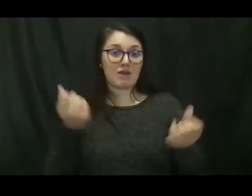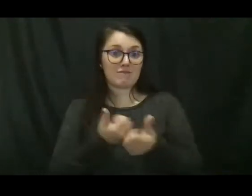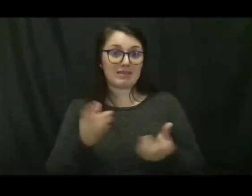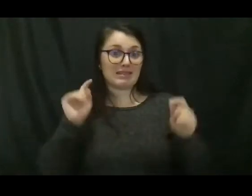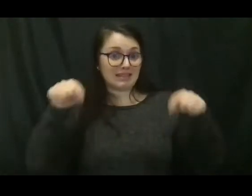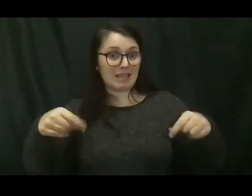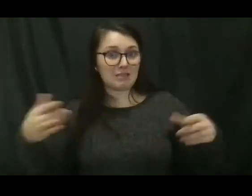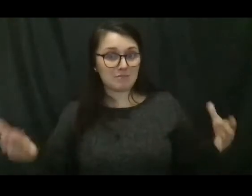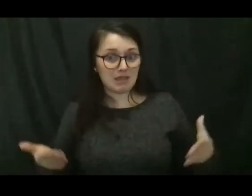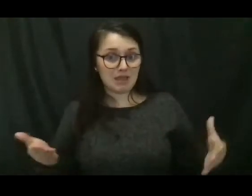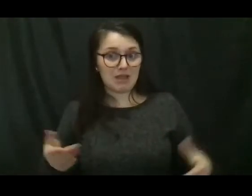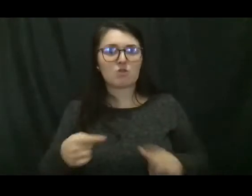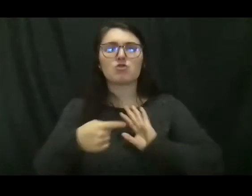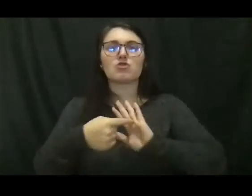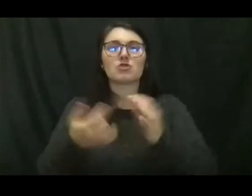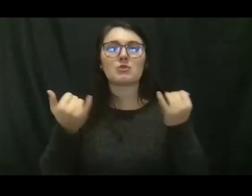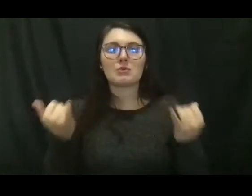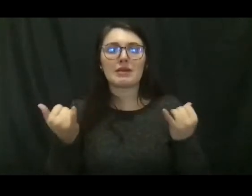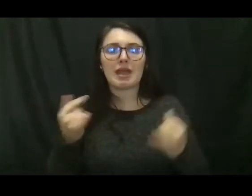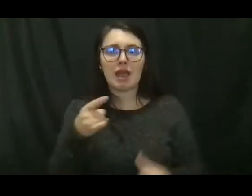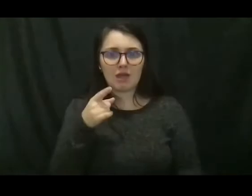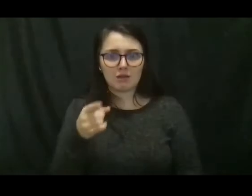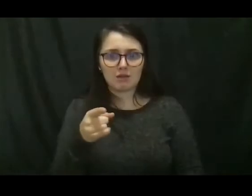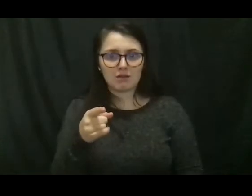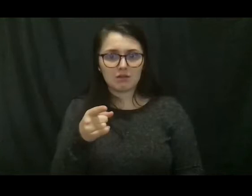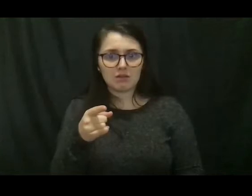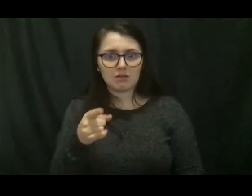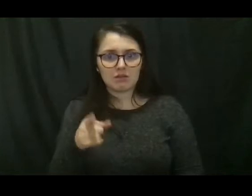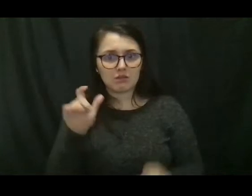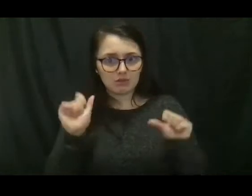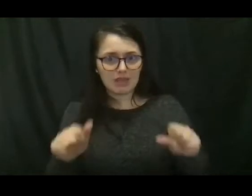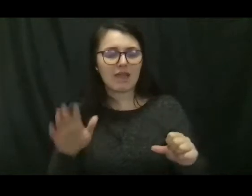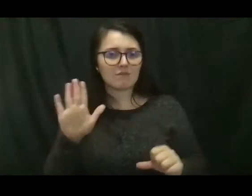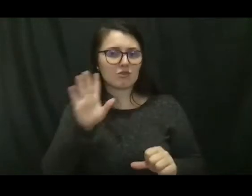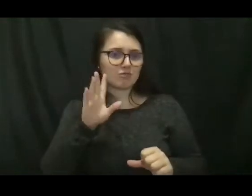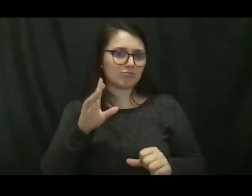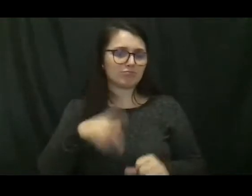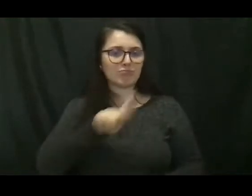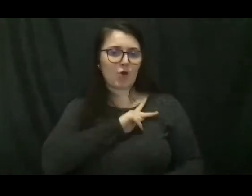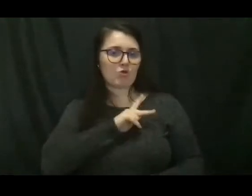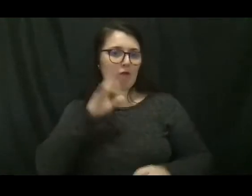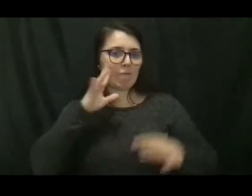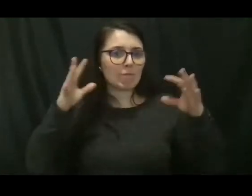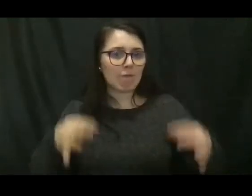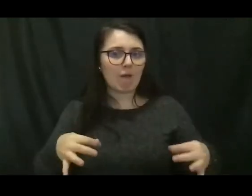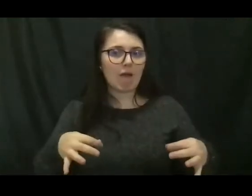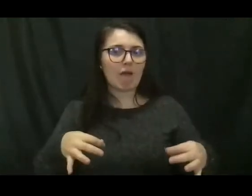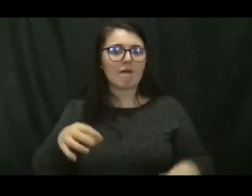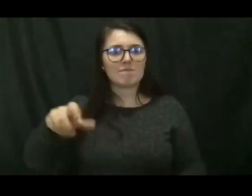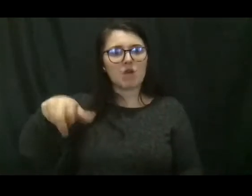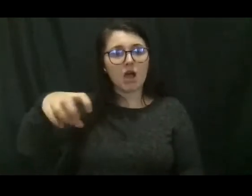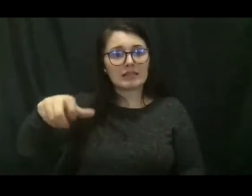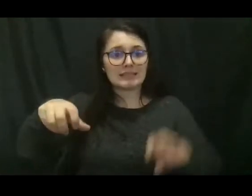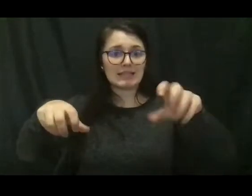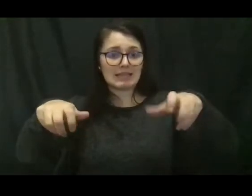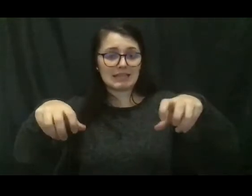the totally perfectly, look at, you can have your choice of faucets. Look